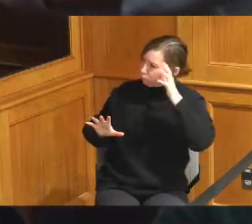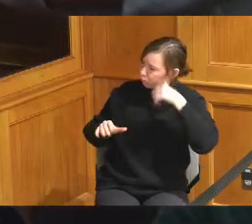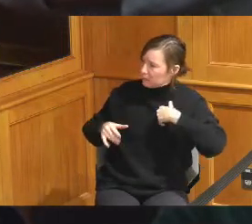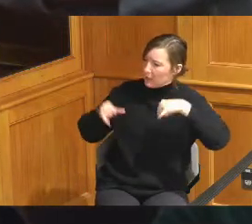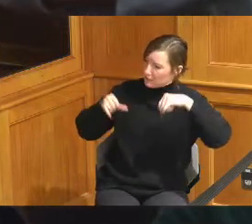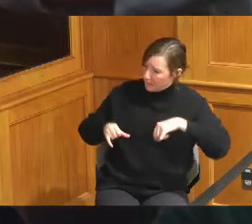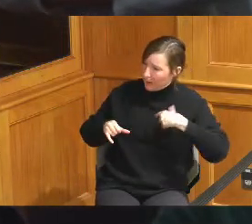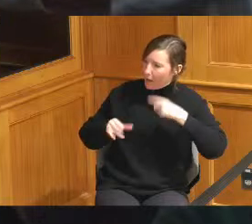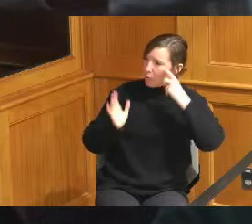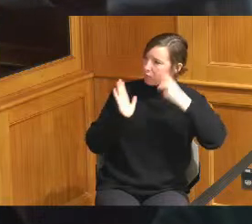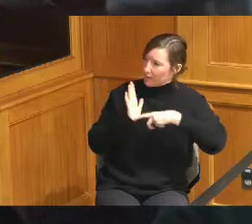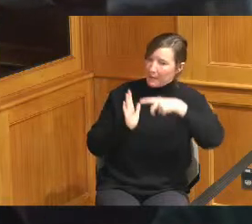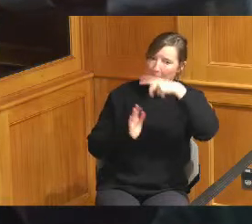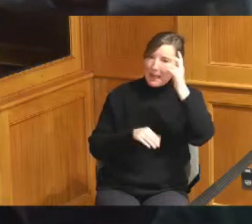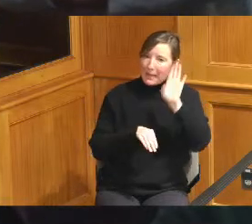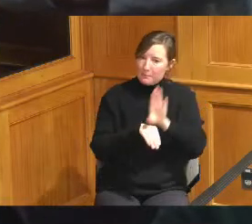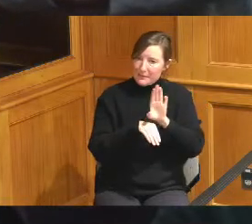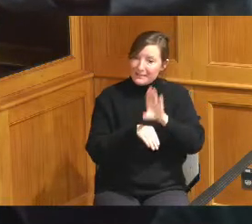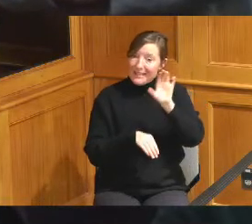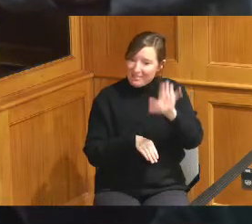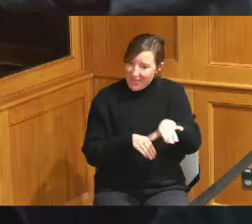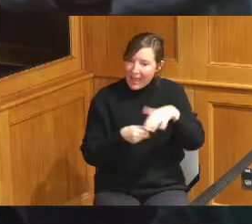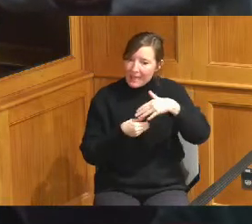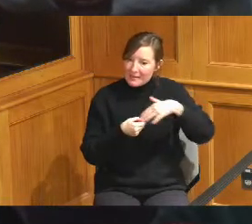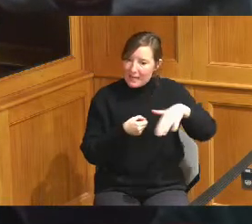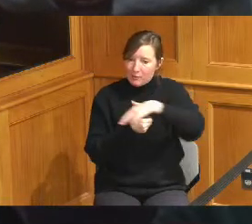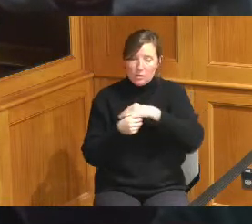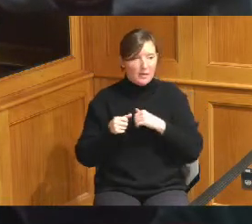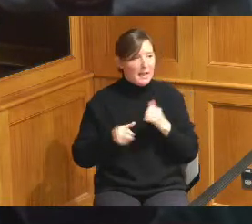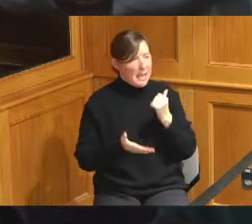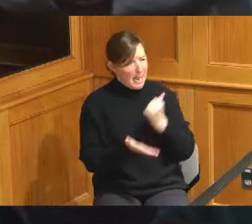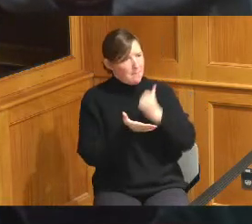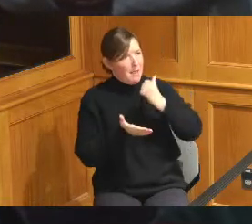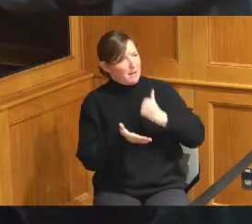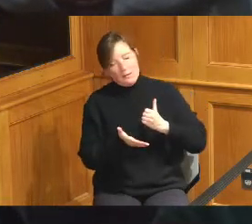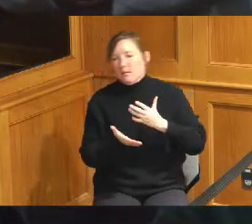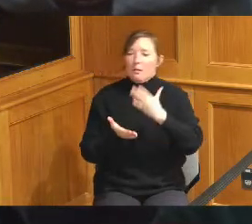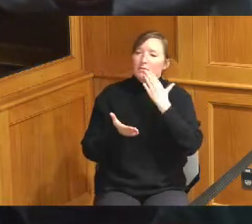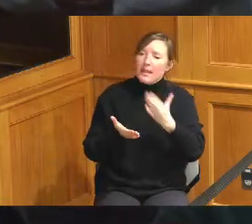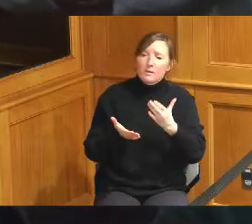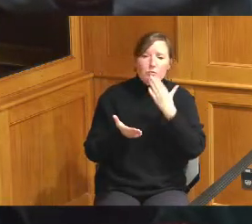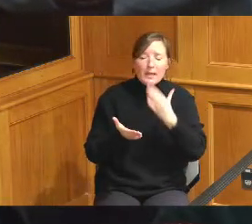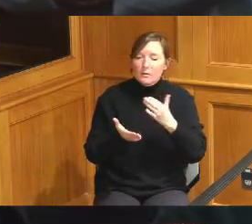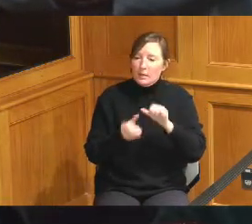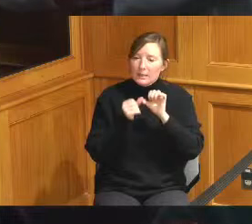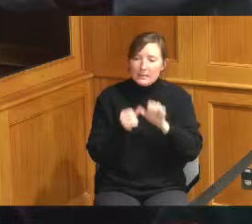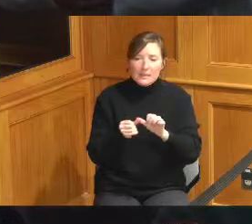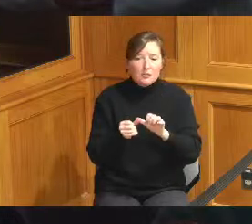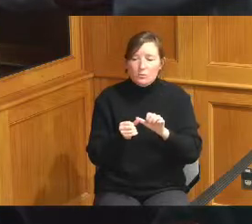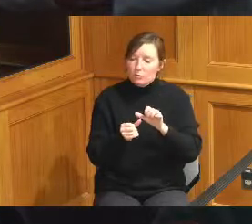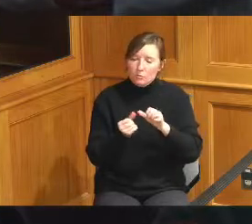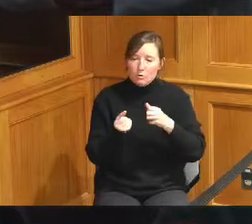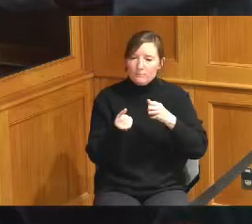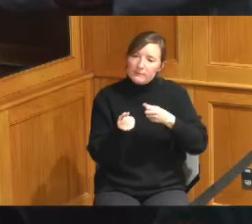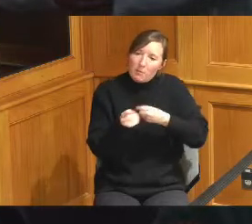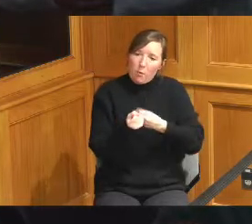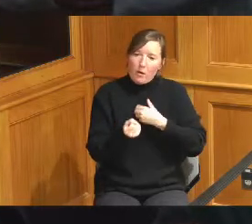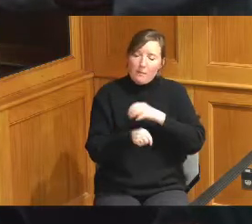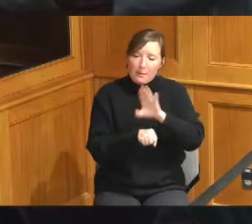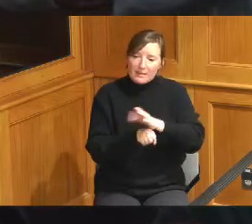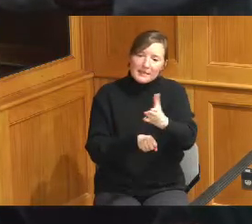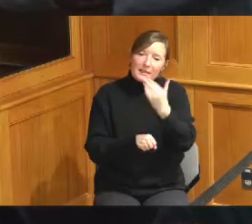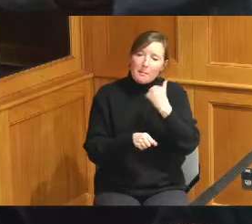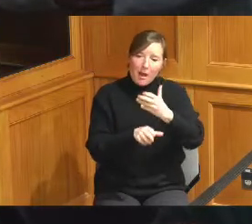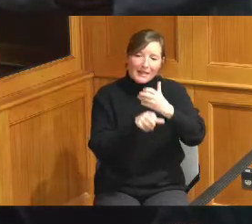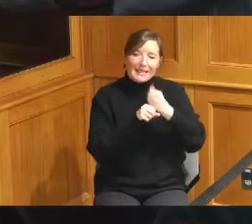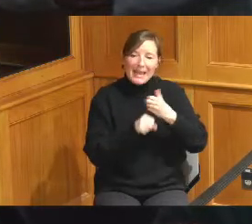be a recognized Black business in that neighborhood. And I want to thank you and ask you to continue to patronize the business and come get one of those deep